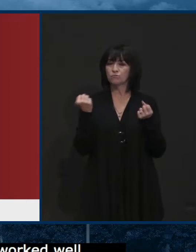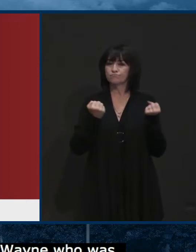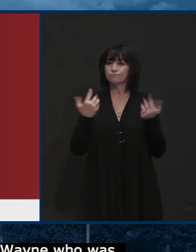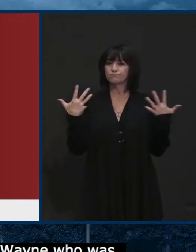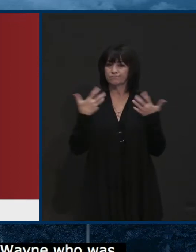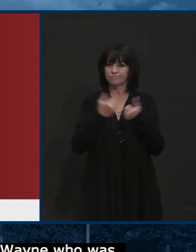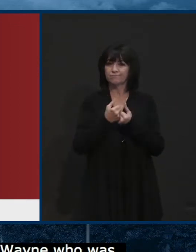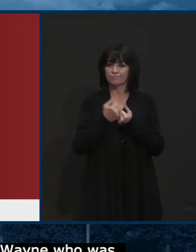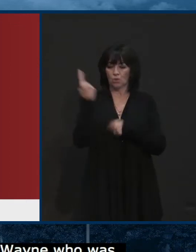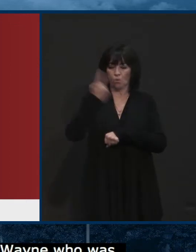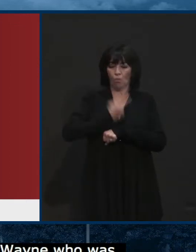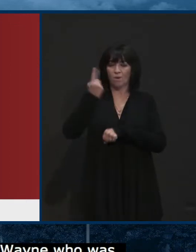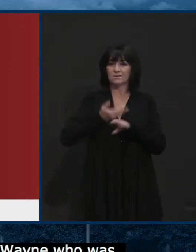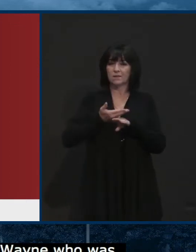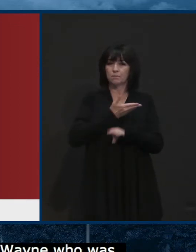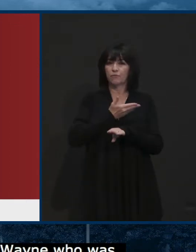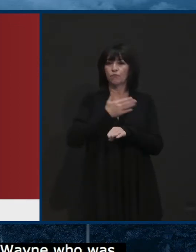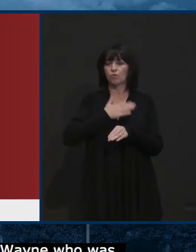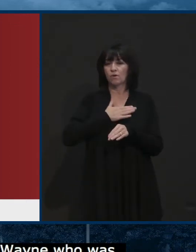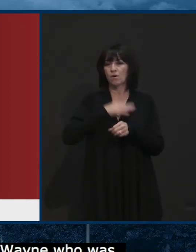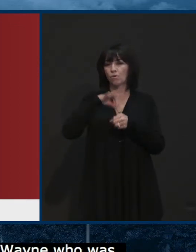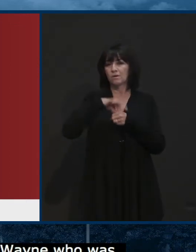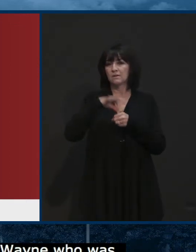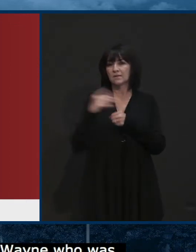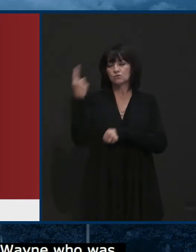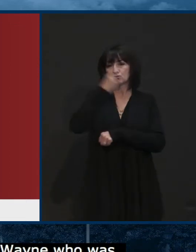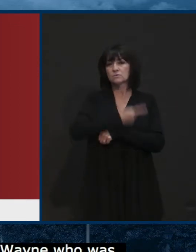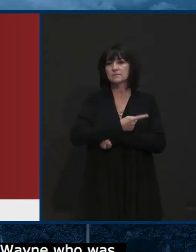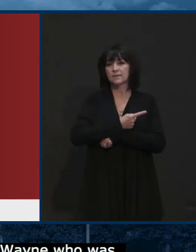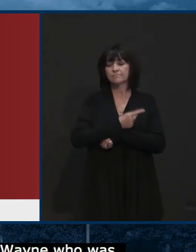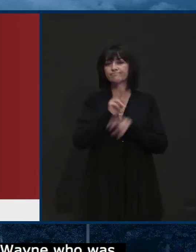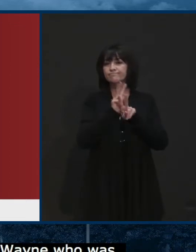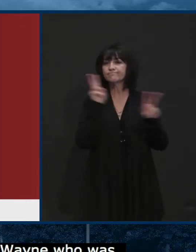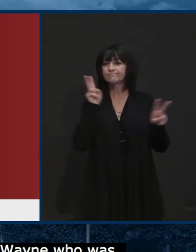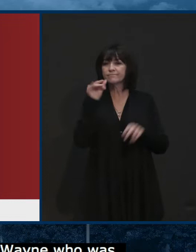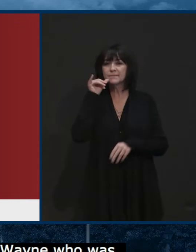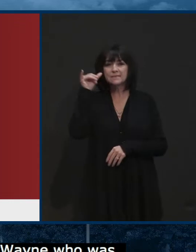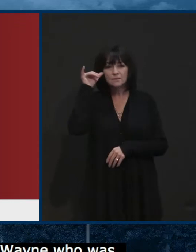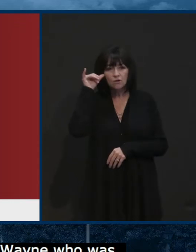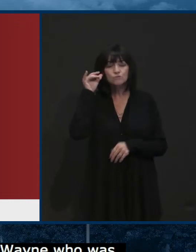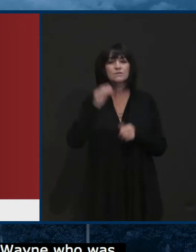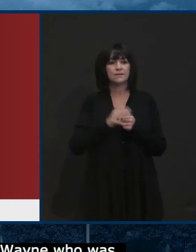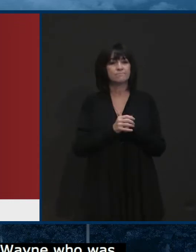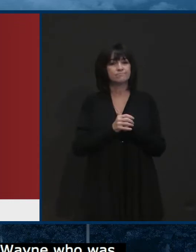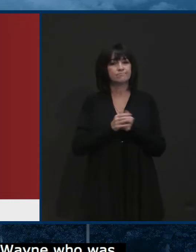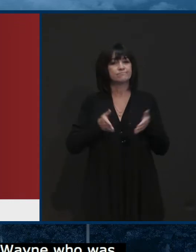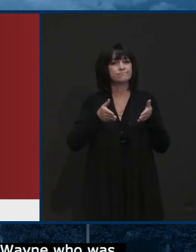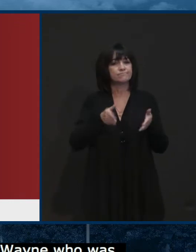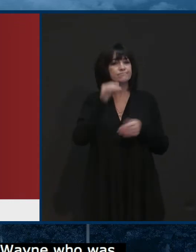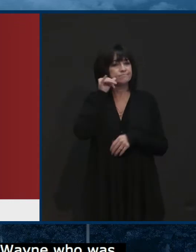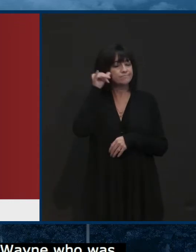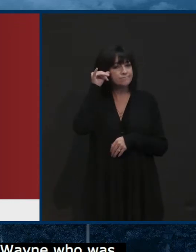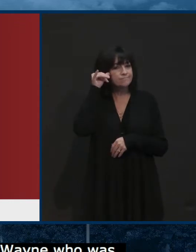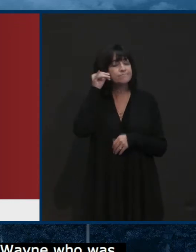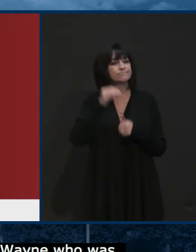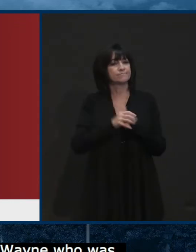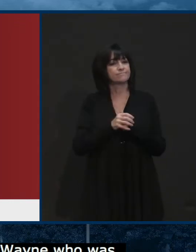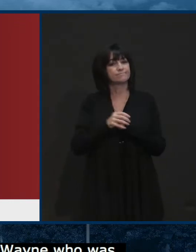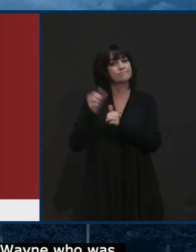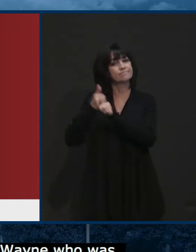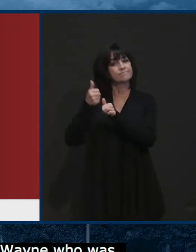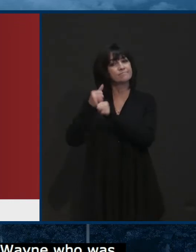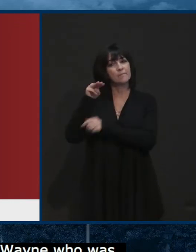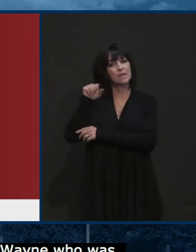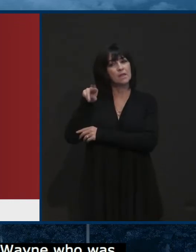before election. We laid her to rest yesterday, and she just provided tremendous service to our state and was a